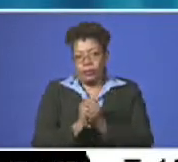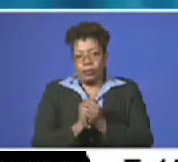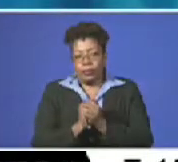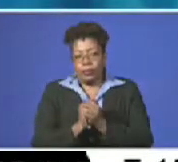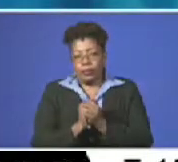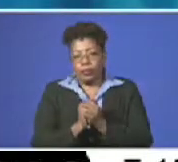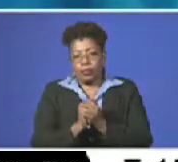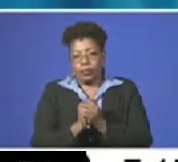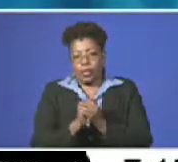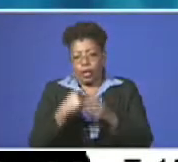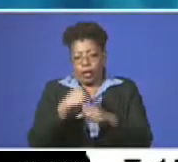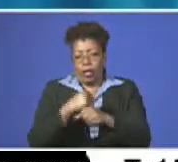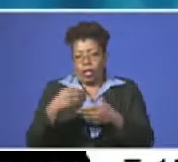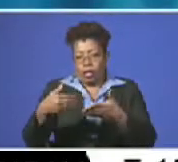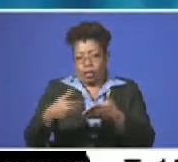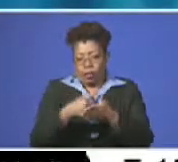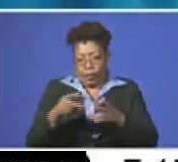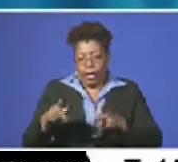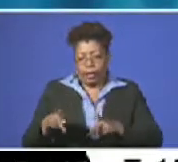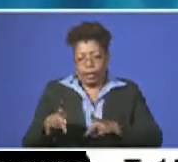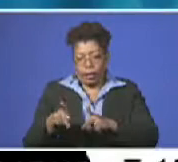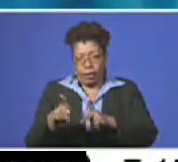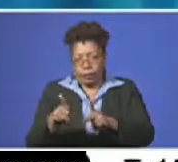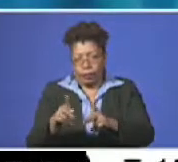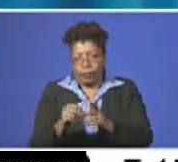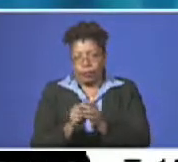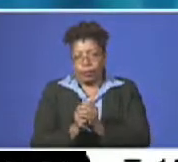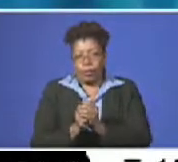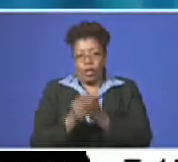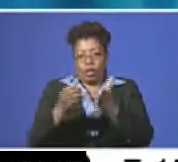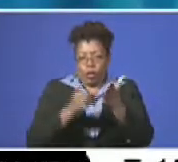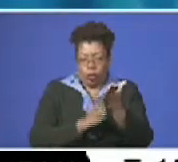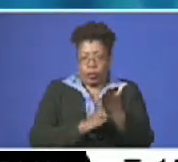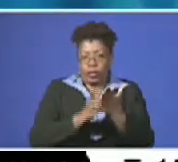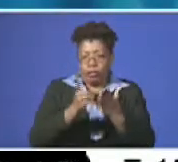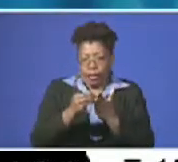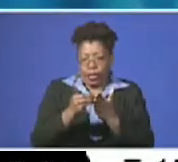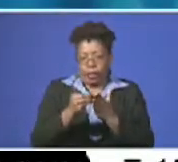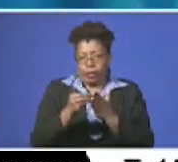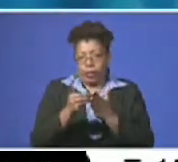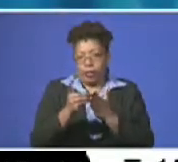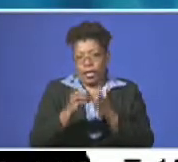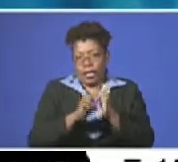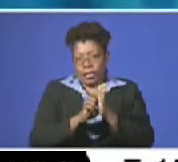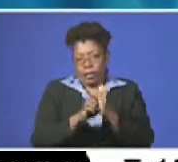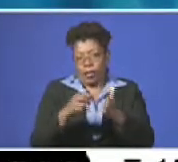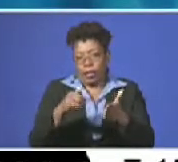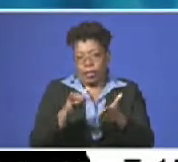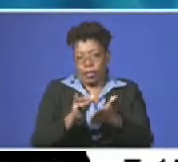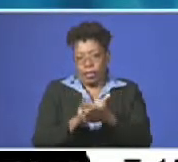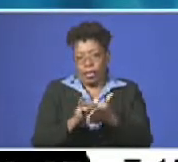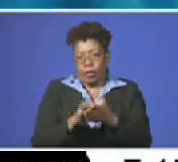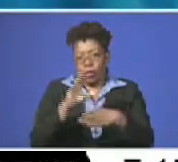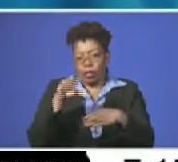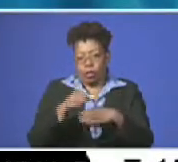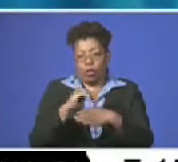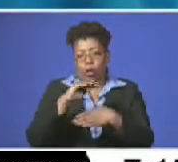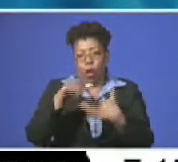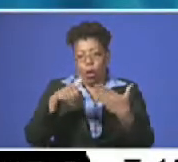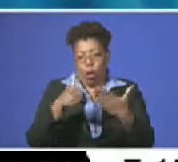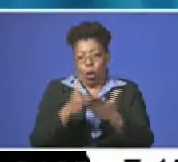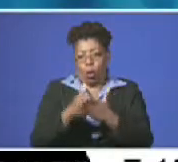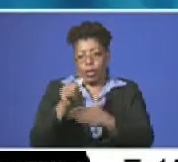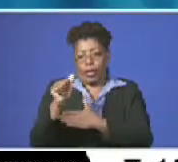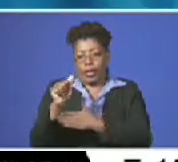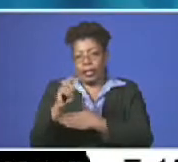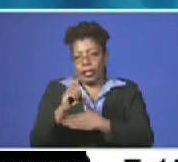In charting a new course, we intend to develop a model which encompasses all forms of